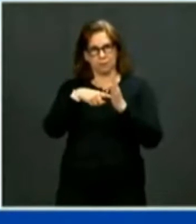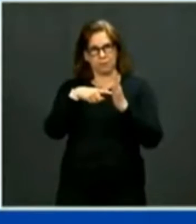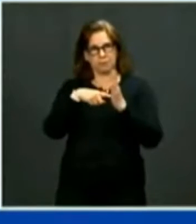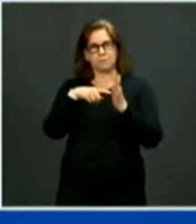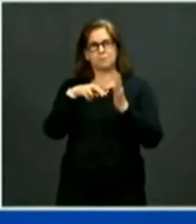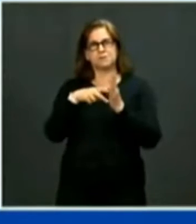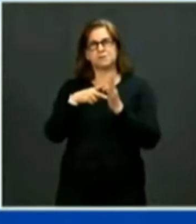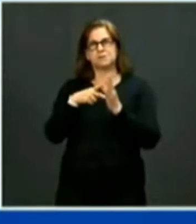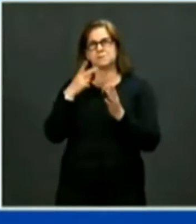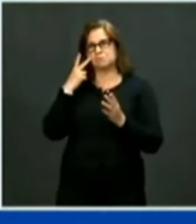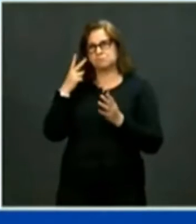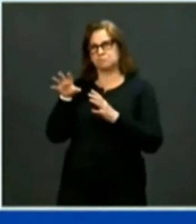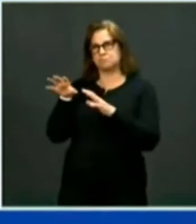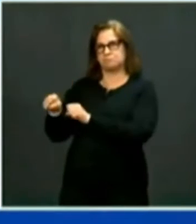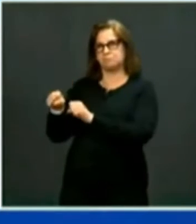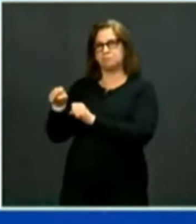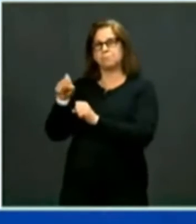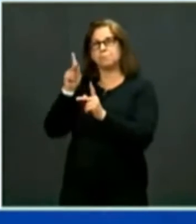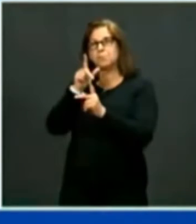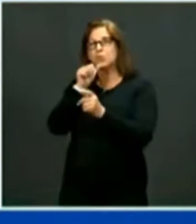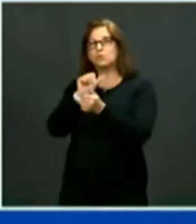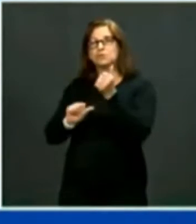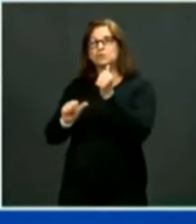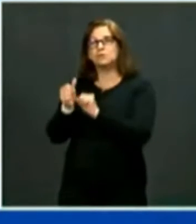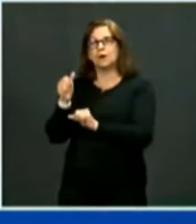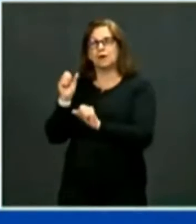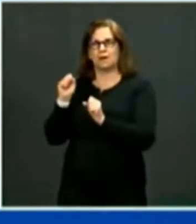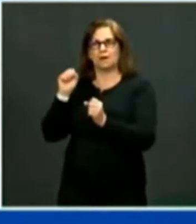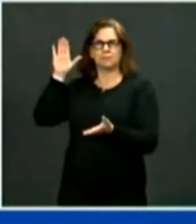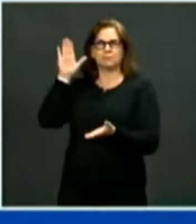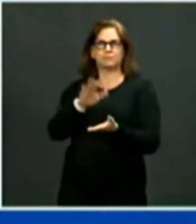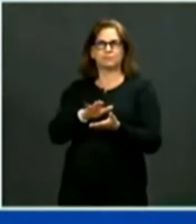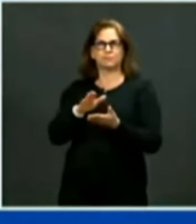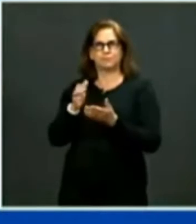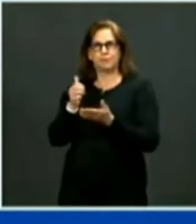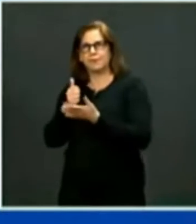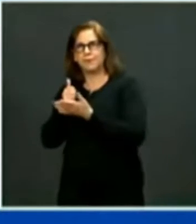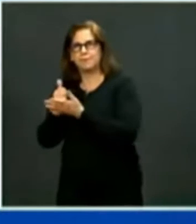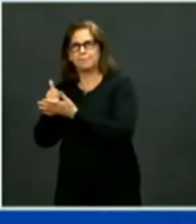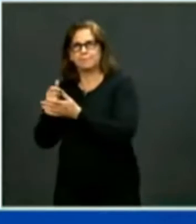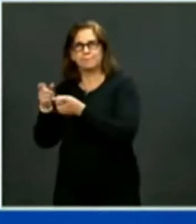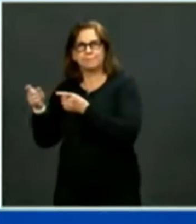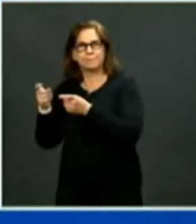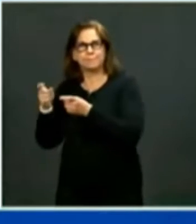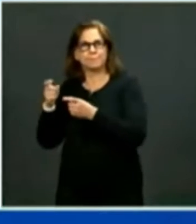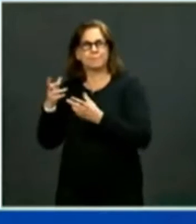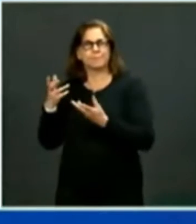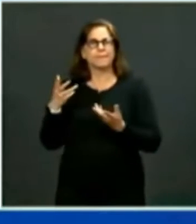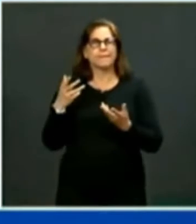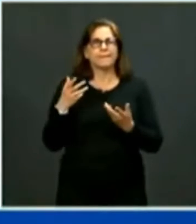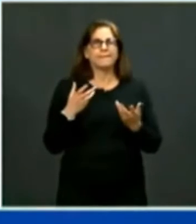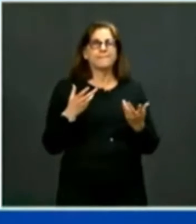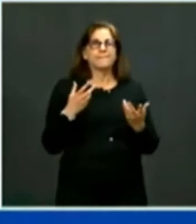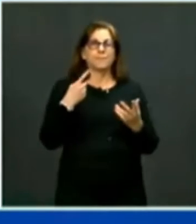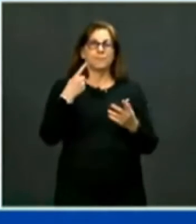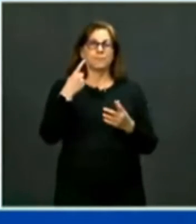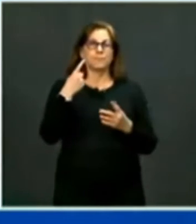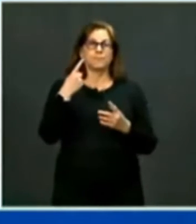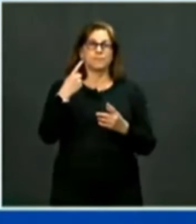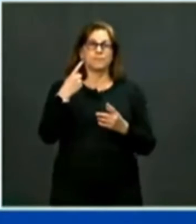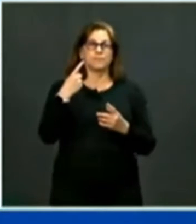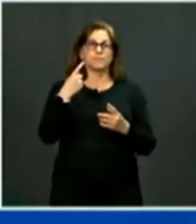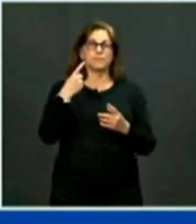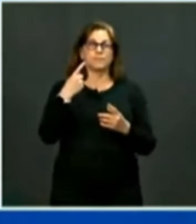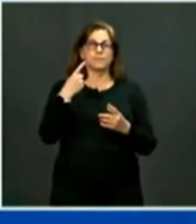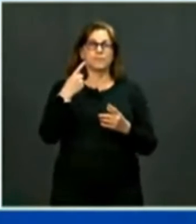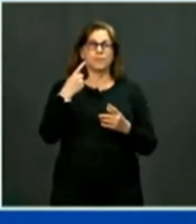yeah? By how much? Every single month, by the way, an average of 53 women are shot